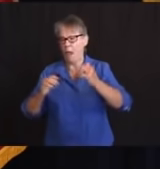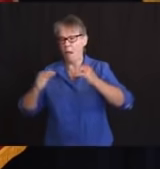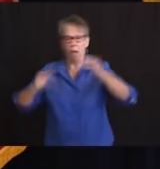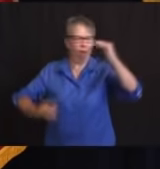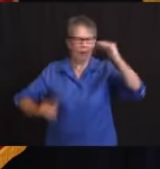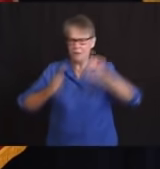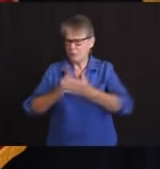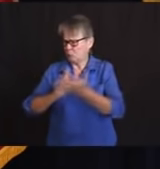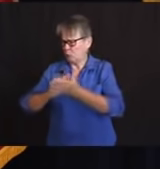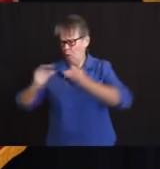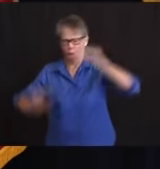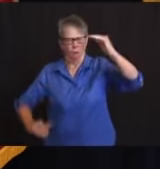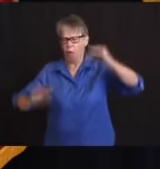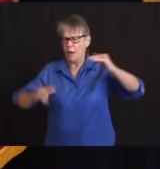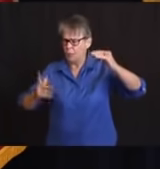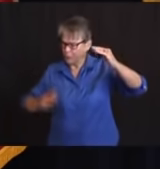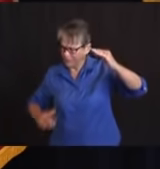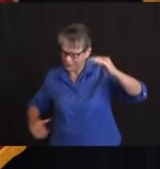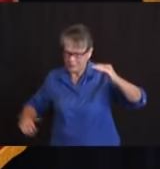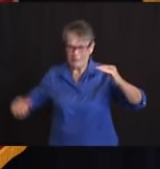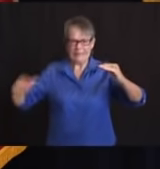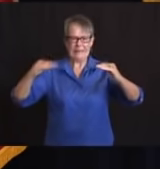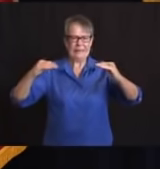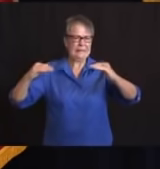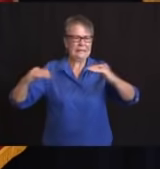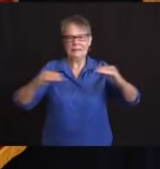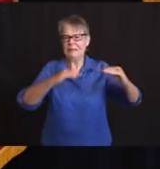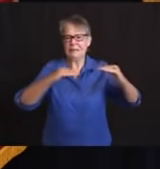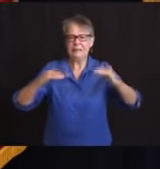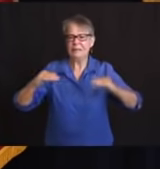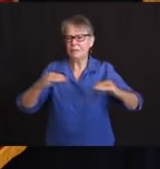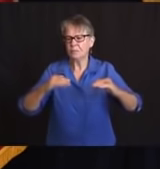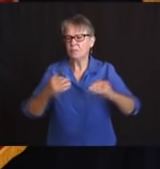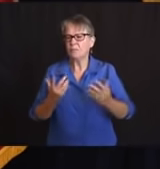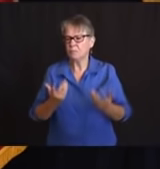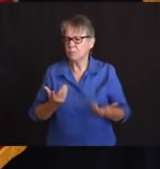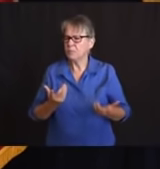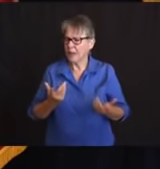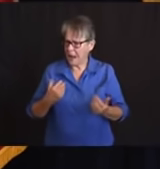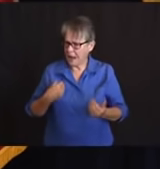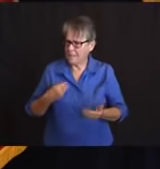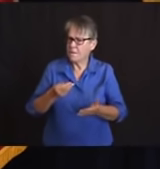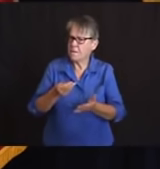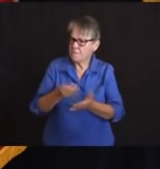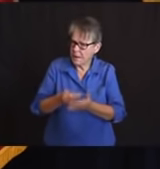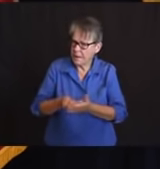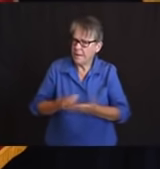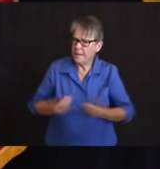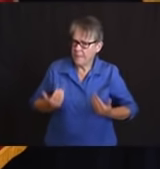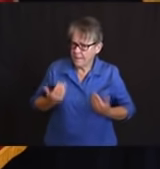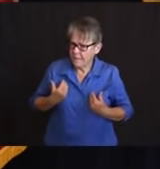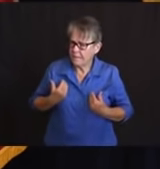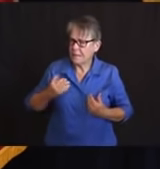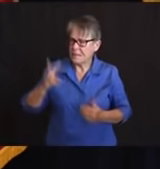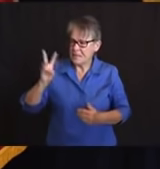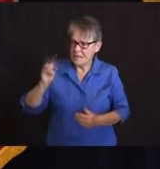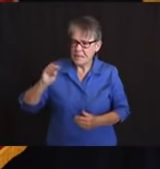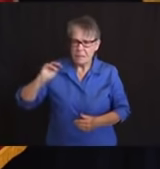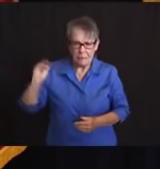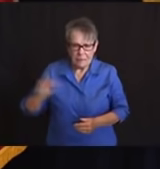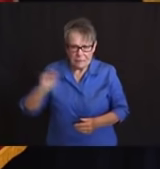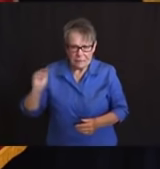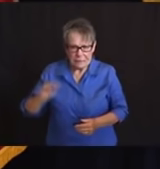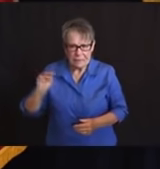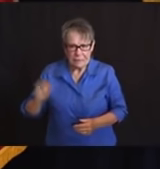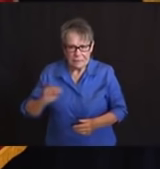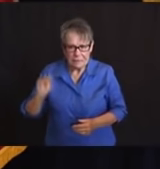the public school funds are available. There's $6 million that was set aside for non-public schools. That's in process.